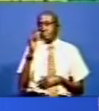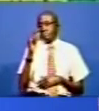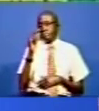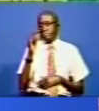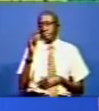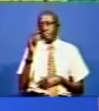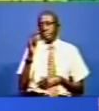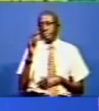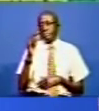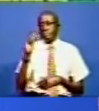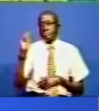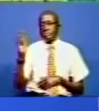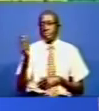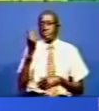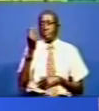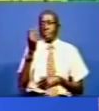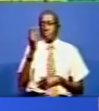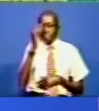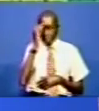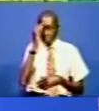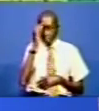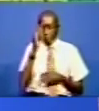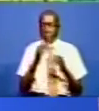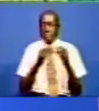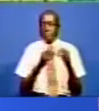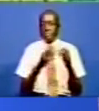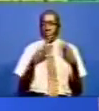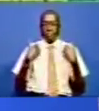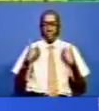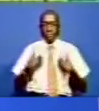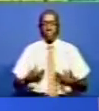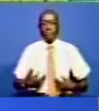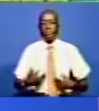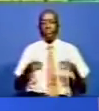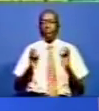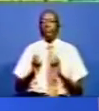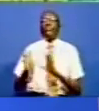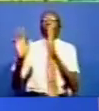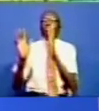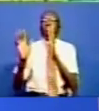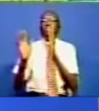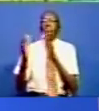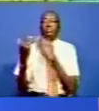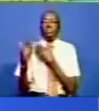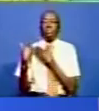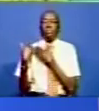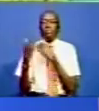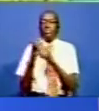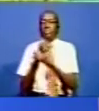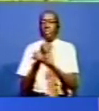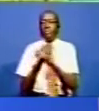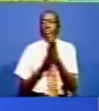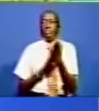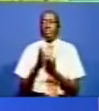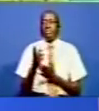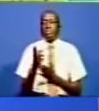As head of state and government, I will not abdicate my duty to do all that I can to protect the integrity